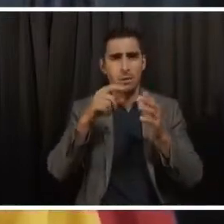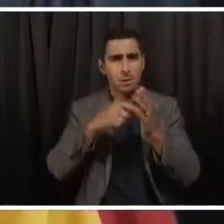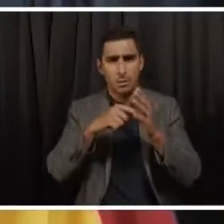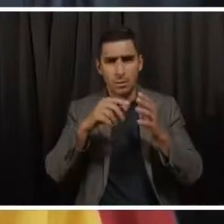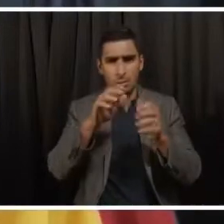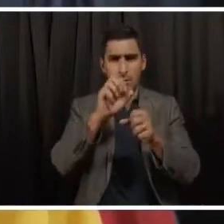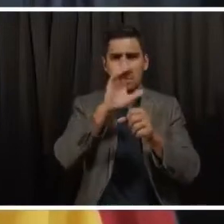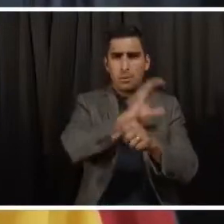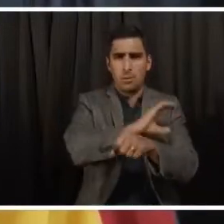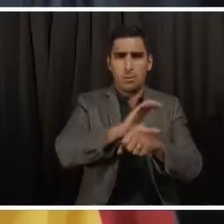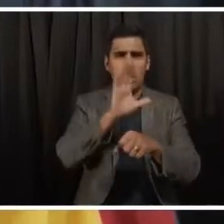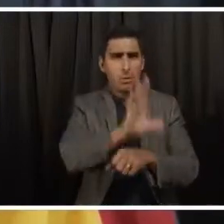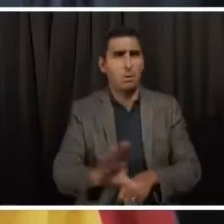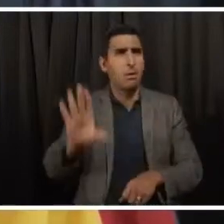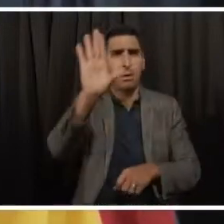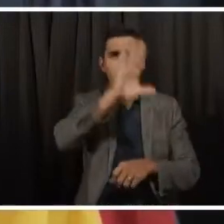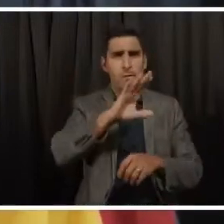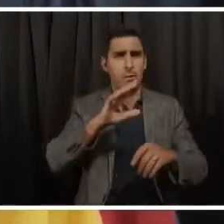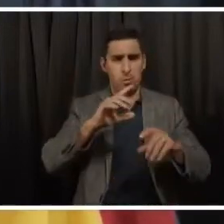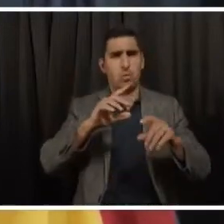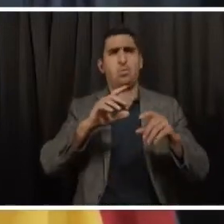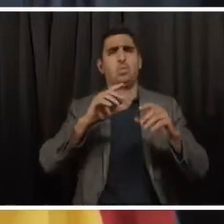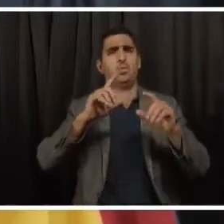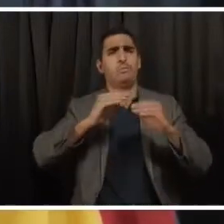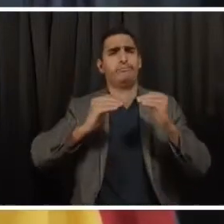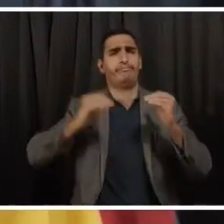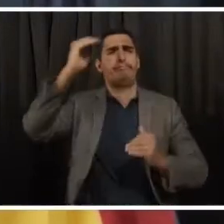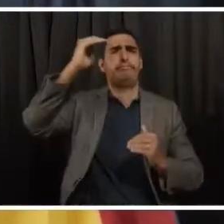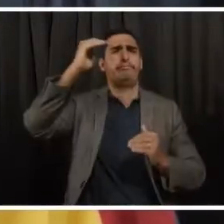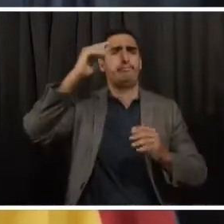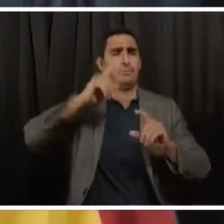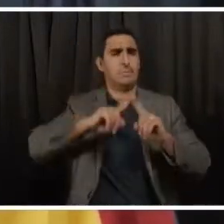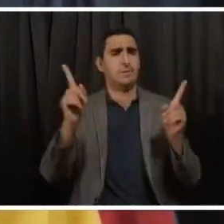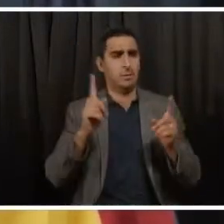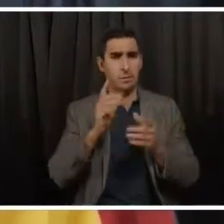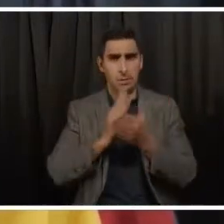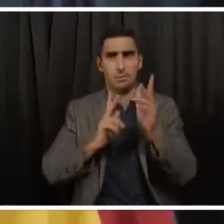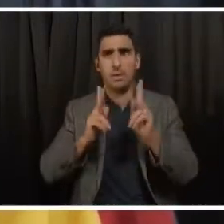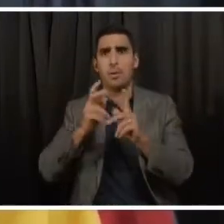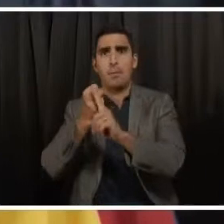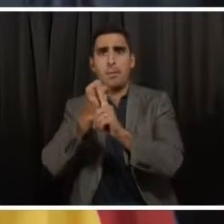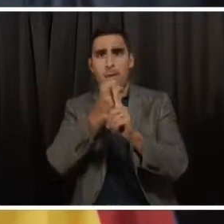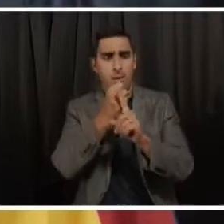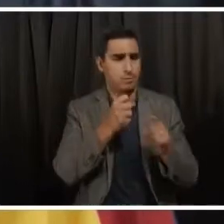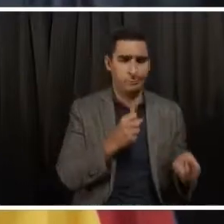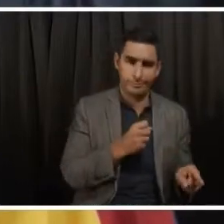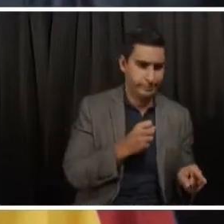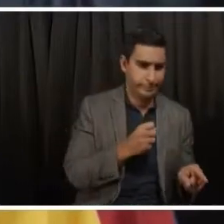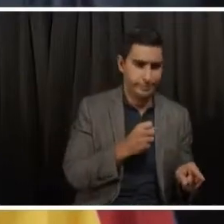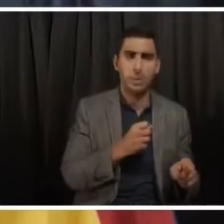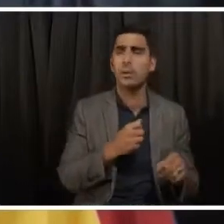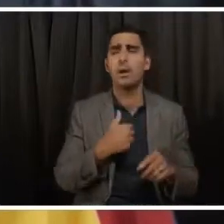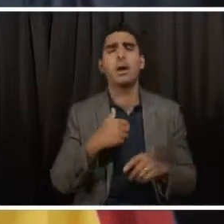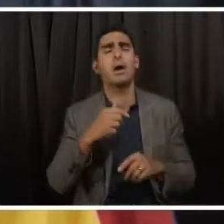in Colorado when it comes to getting the vaccine to underserved population? Sure, I would have to get back to you on those